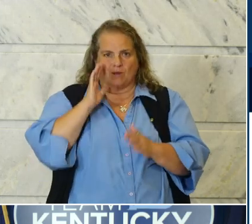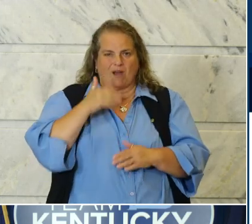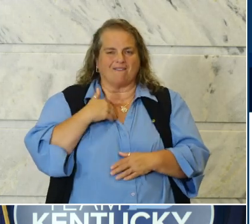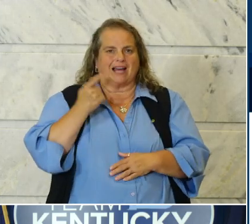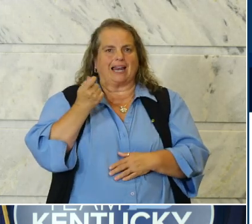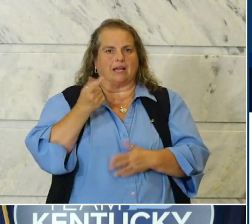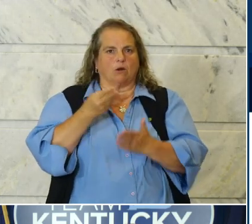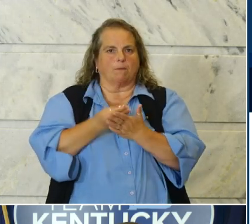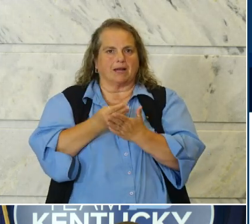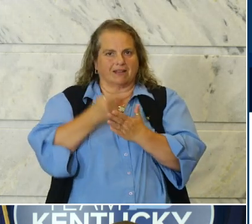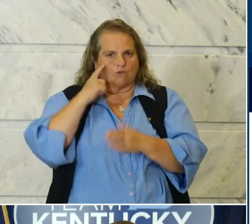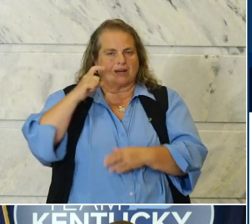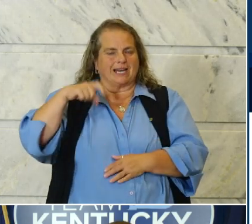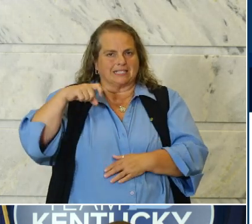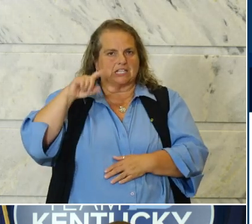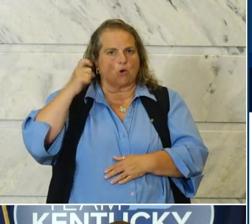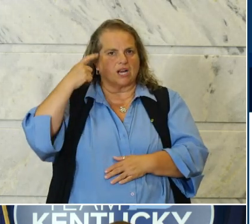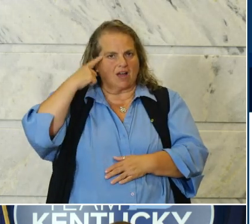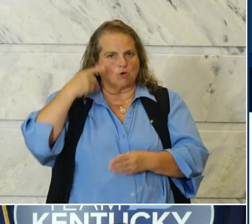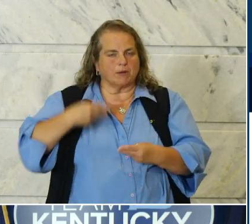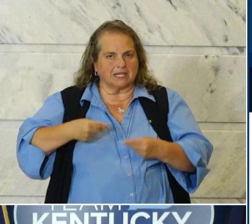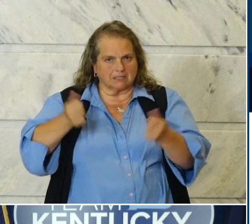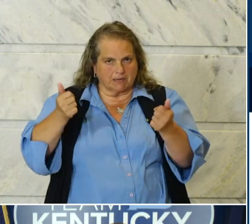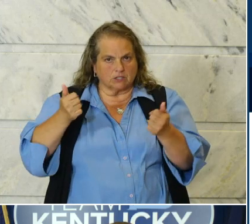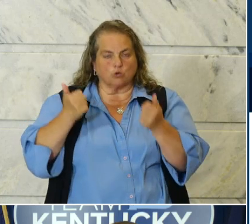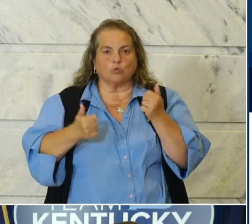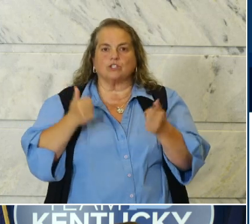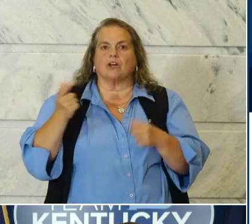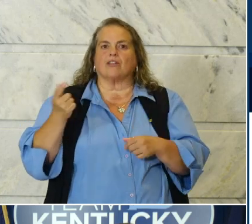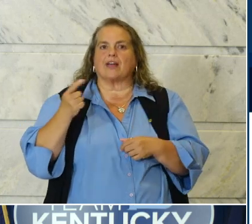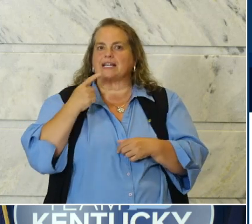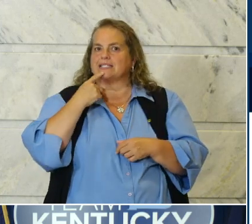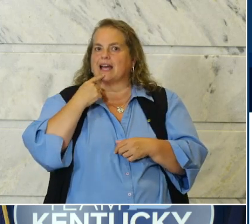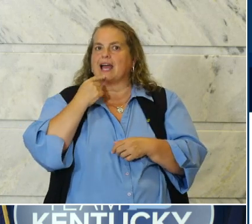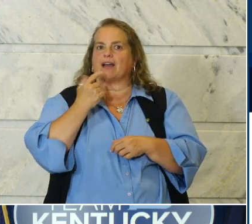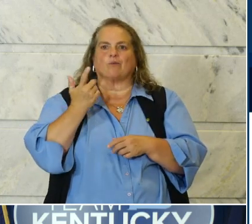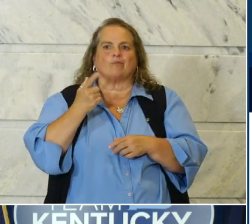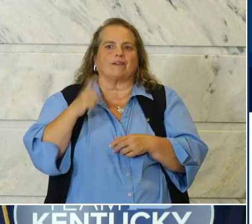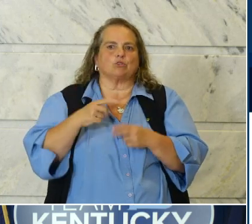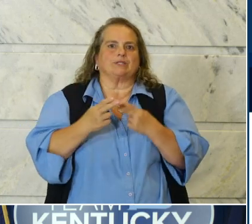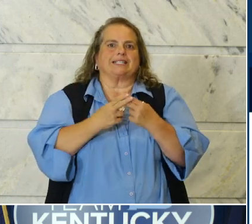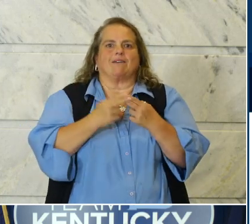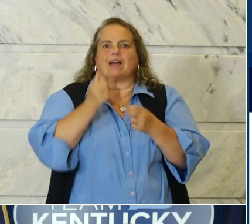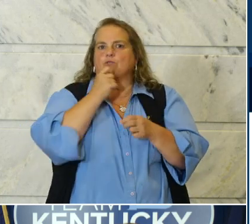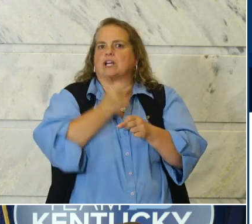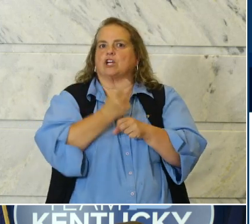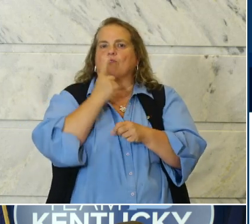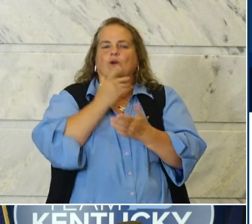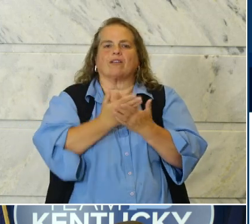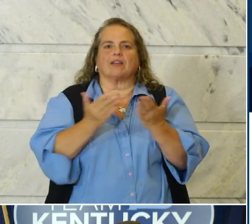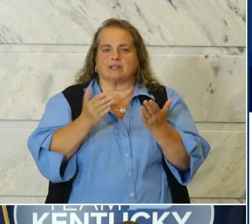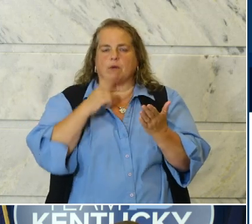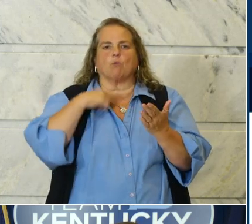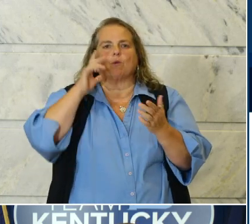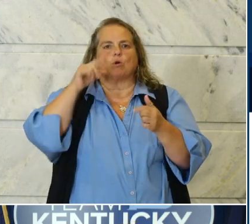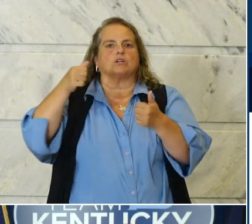money for necessary government expenses, which they save every year for things that arise. But we're going to